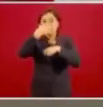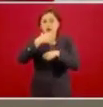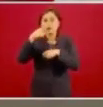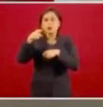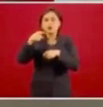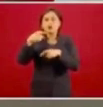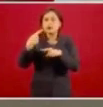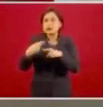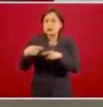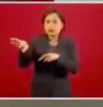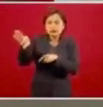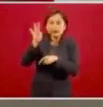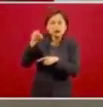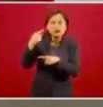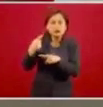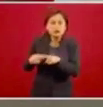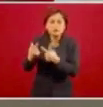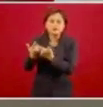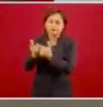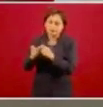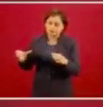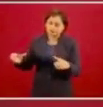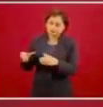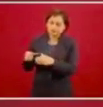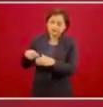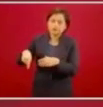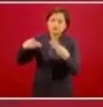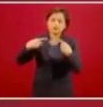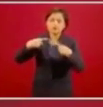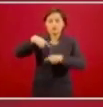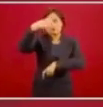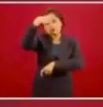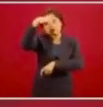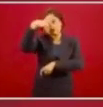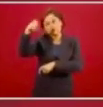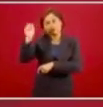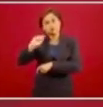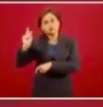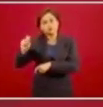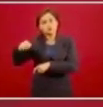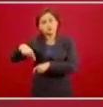and all of this equipment has been carefully selected by a technical